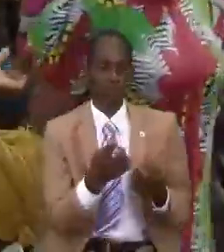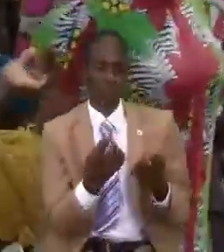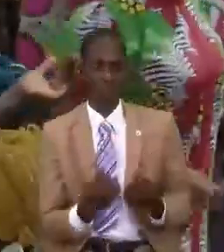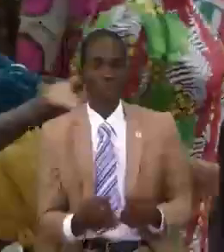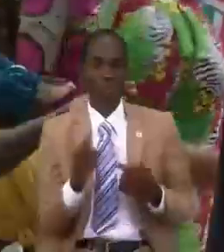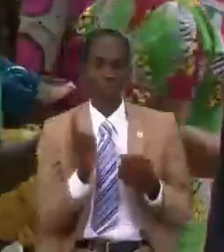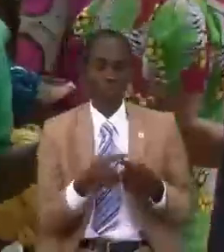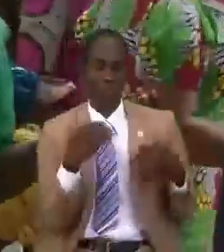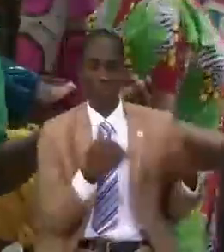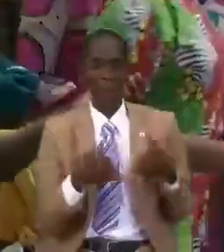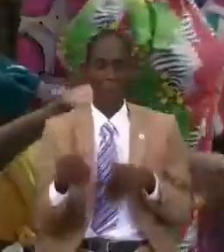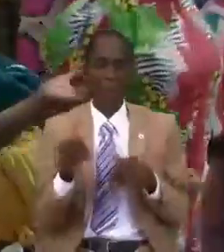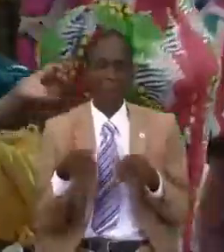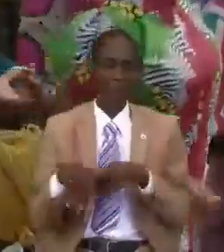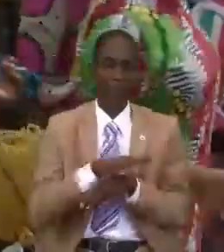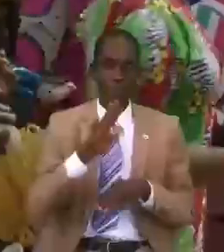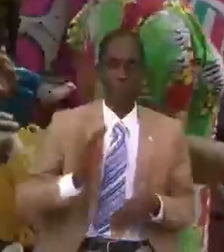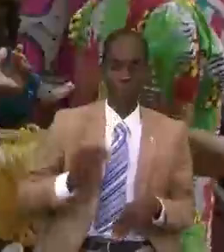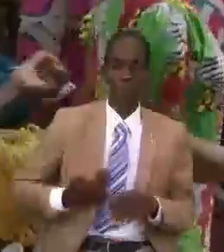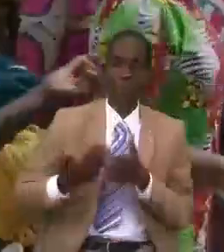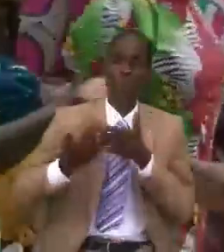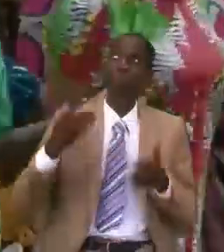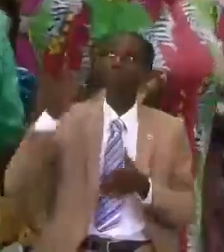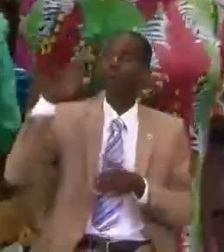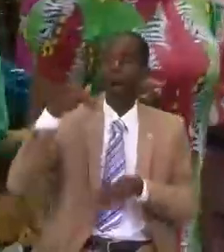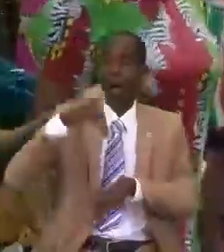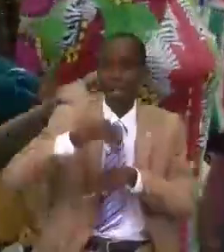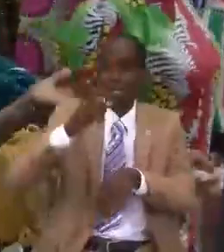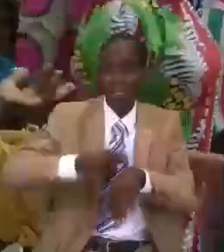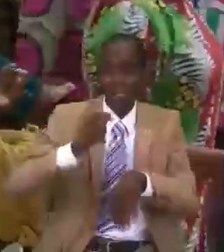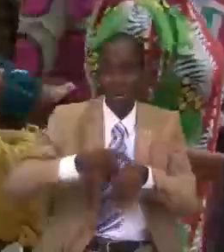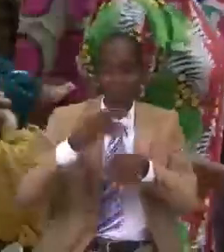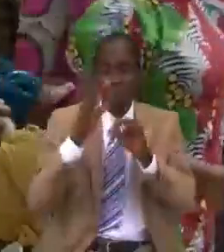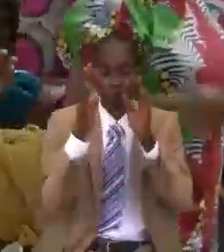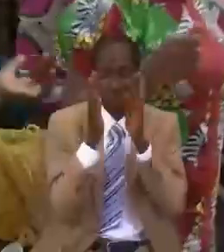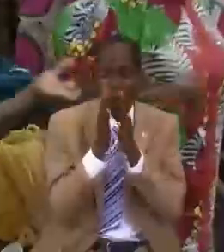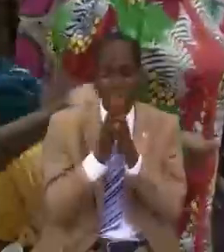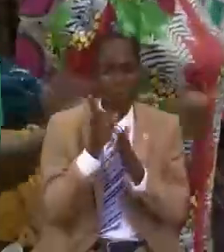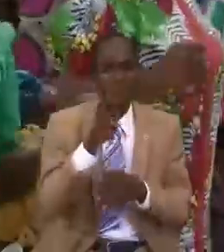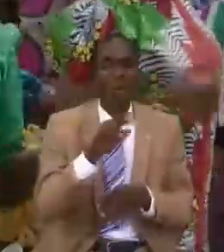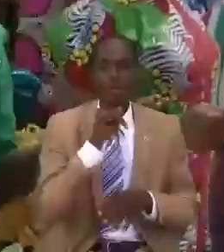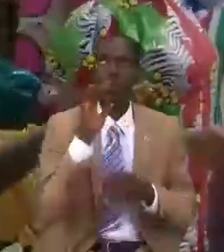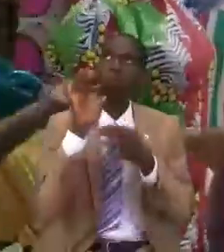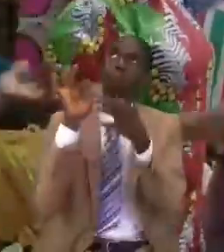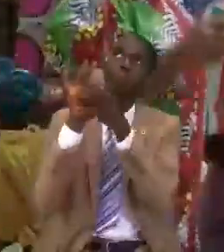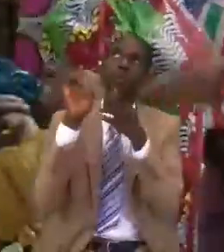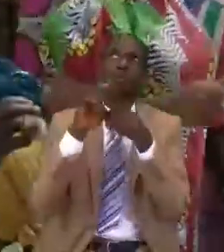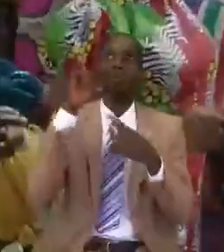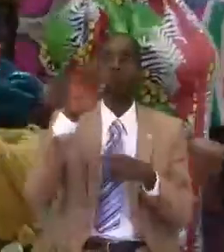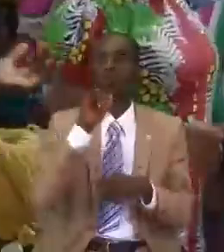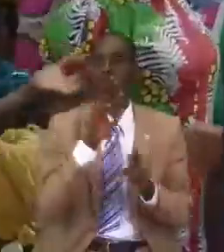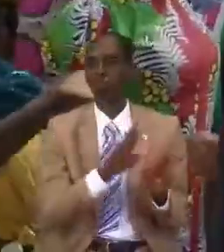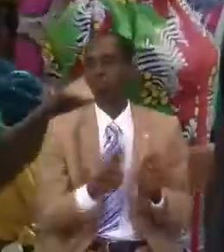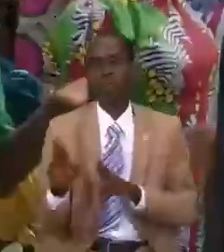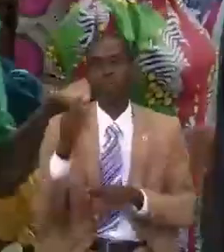of prayer, you don't belong to God. You are not ready for the coming of the Lord. You want to lay